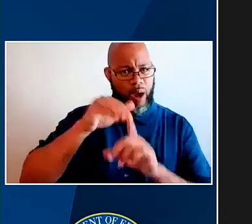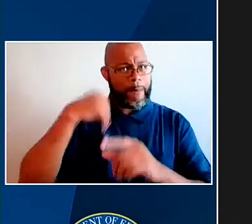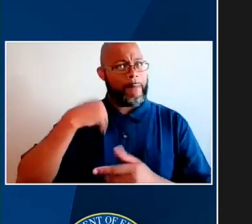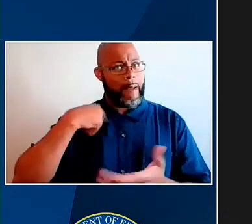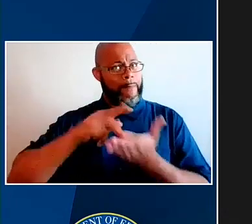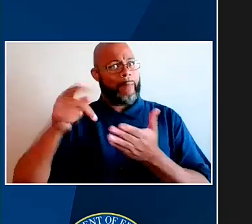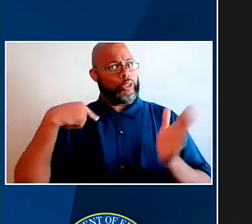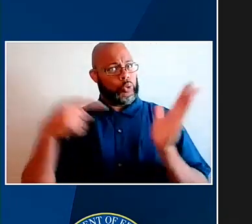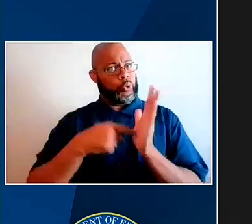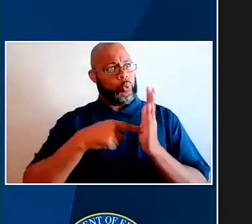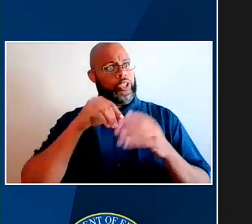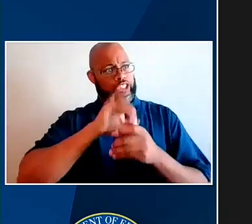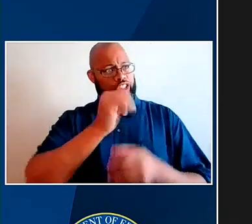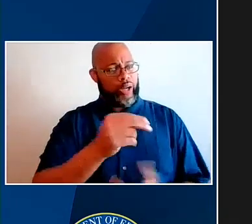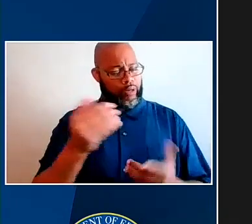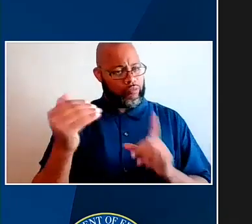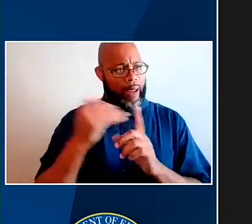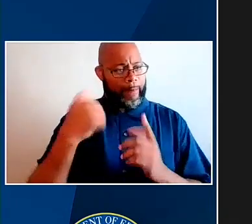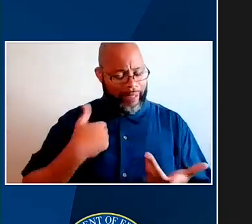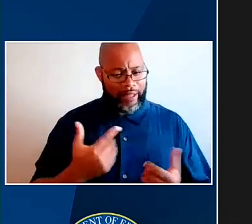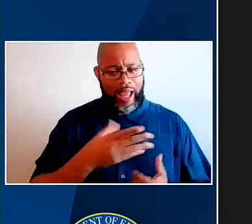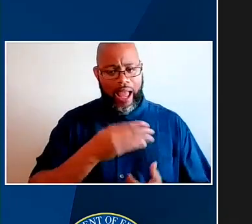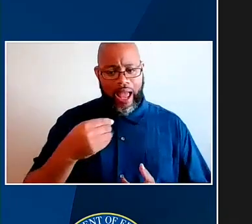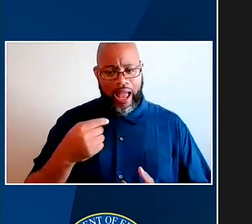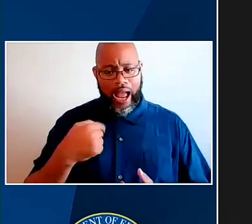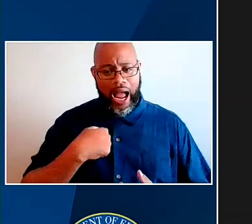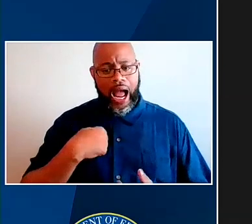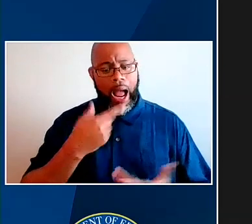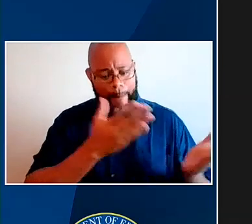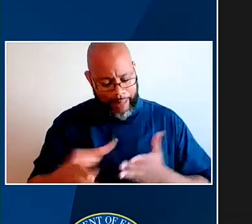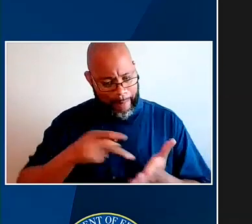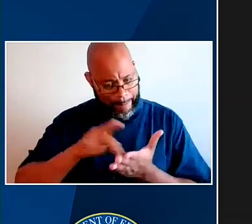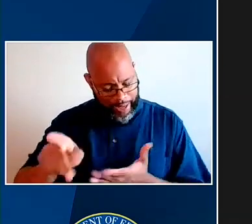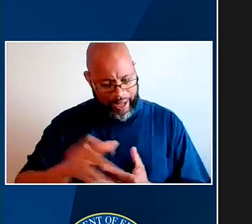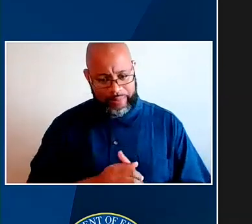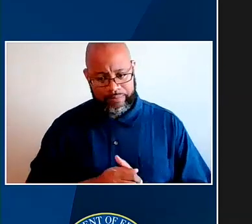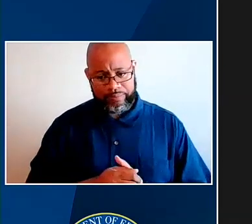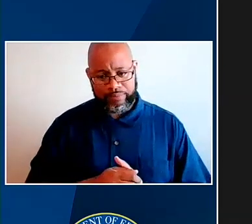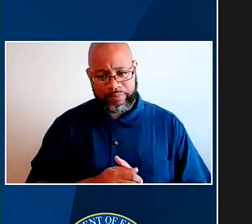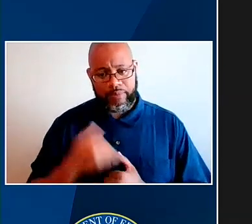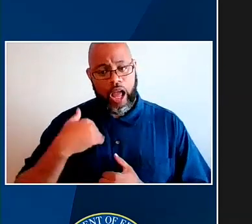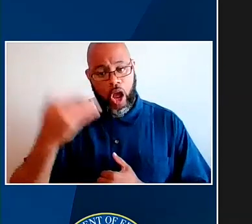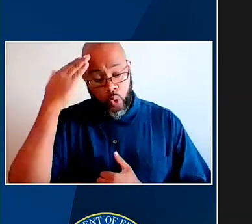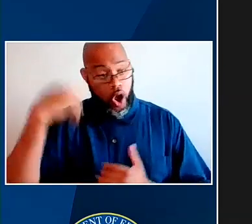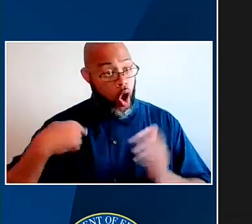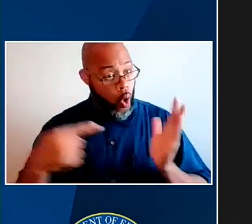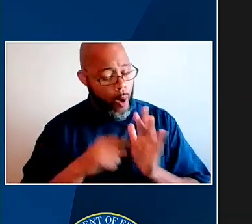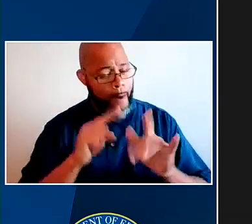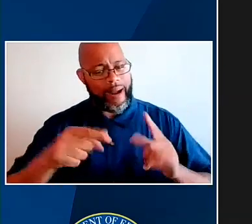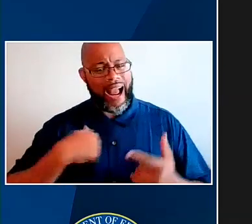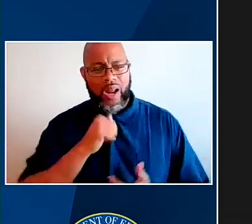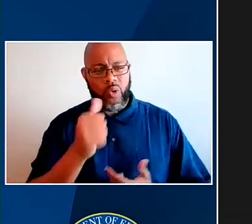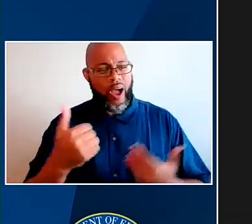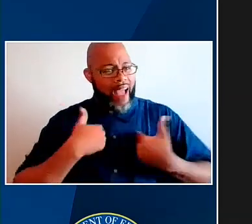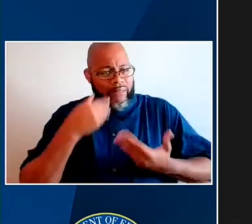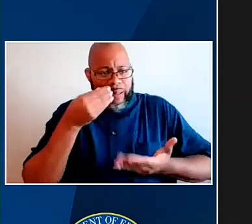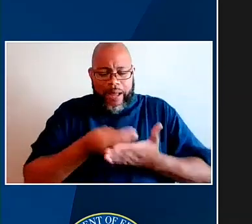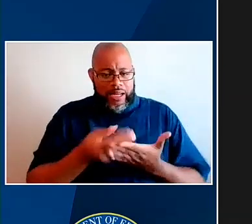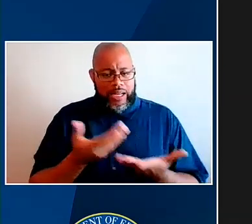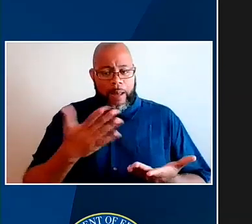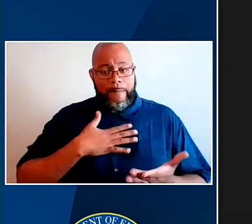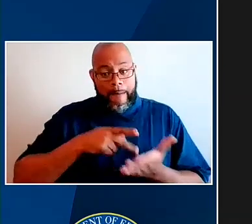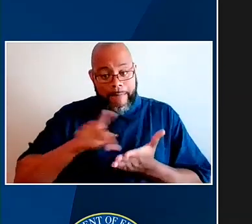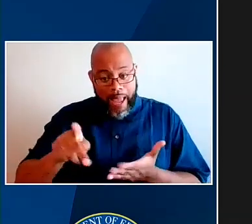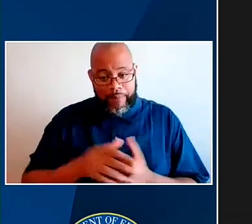was due in January. And I do plan to pay the payment. I know I owe it, but I just don't have the money. My